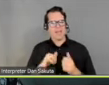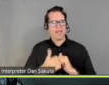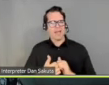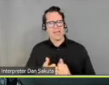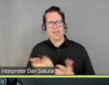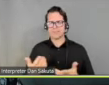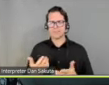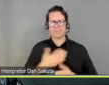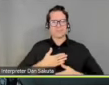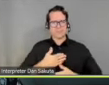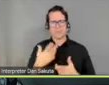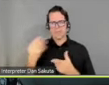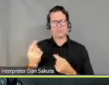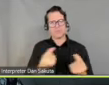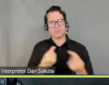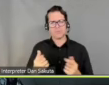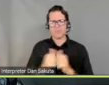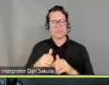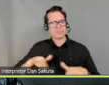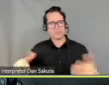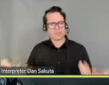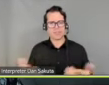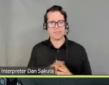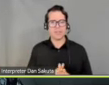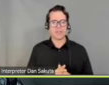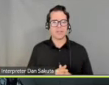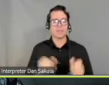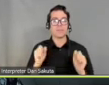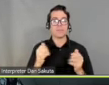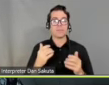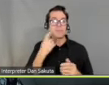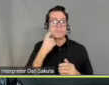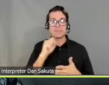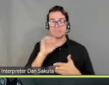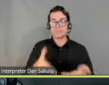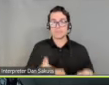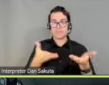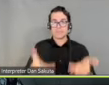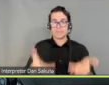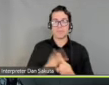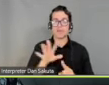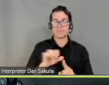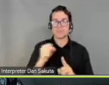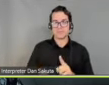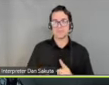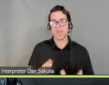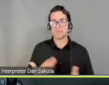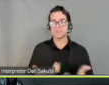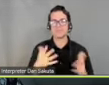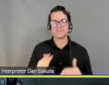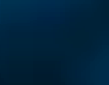And so hopefully you consider some of these as you work through that with your family. And I will go ahead and end now. Thank you.